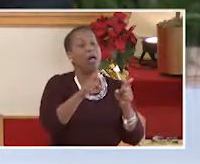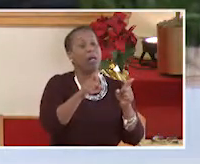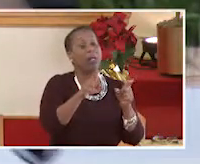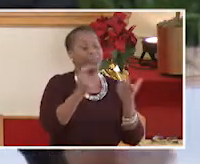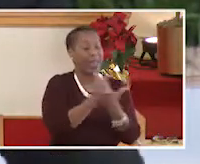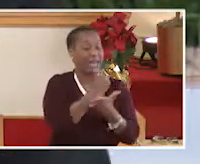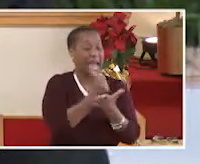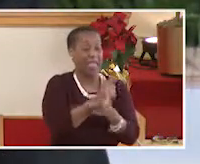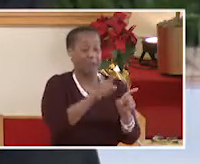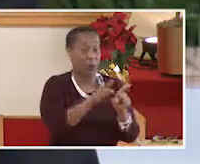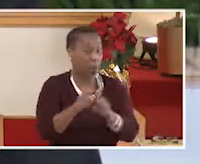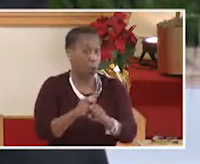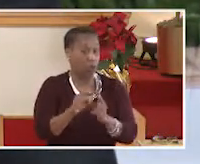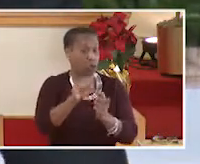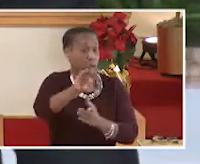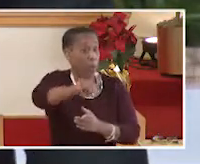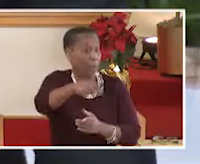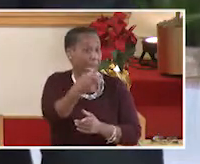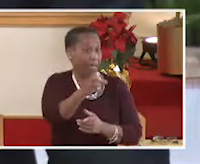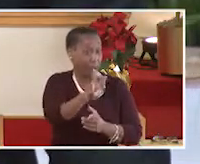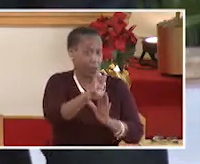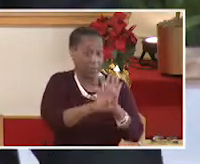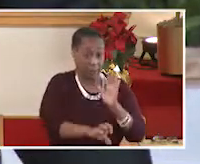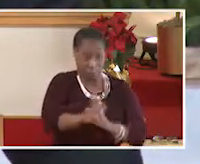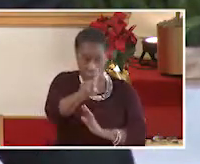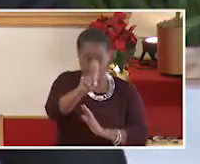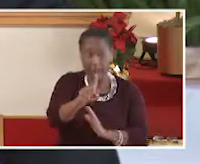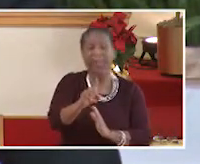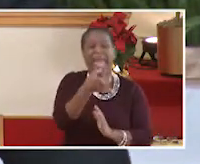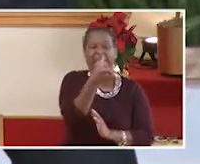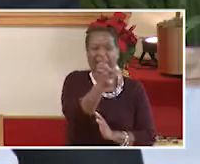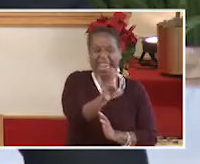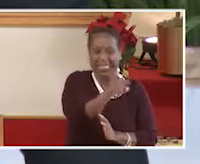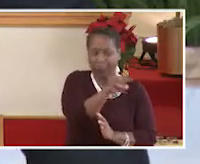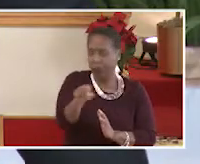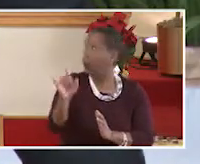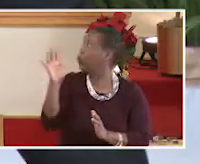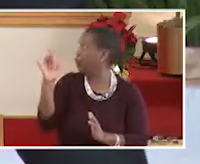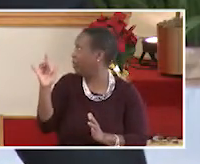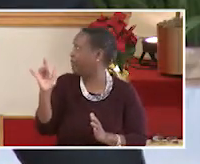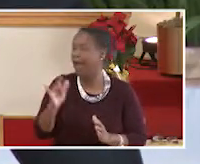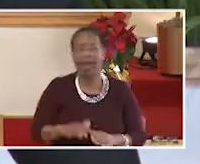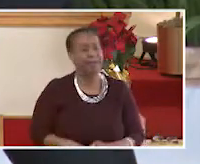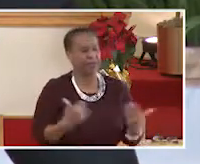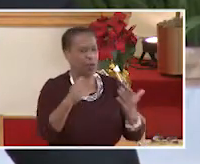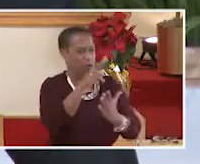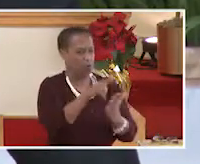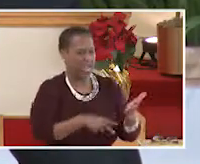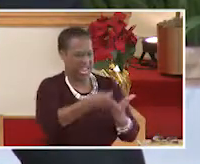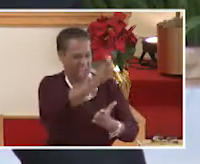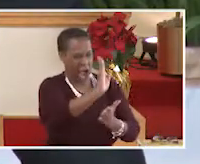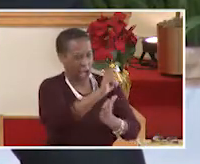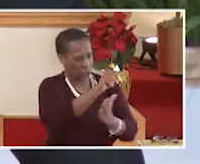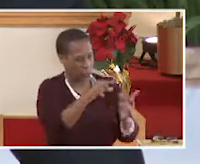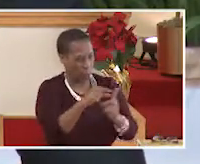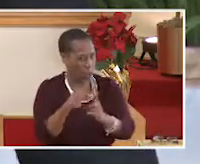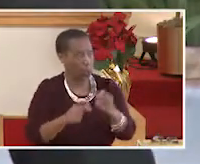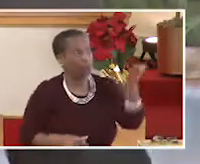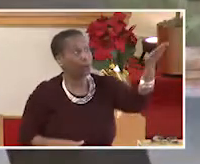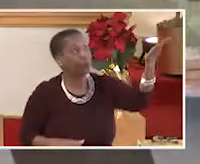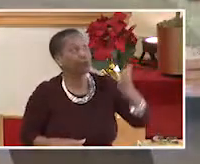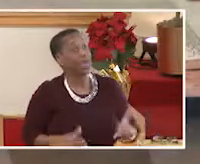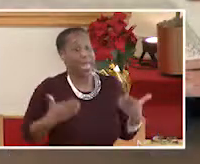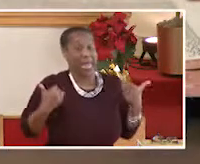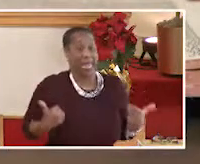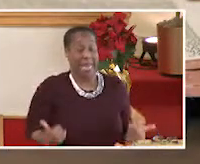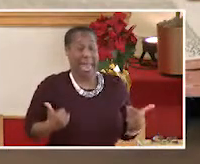chapter 1, verses 18 through 25. Hear now the reading of God's word.